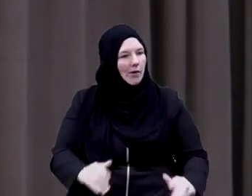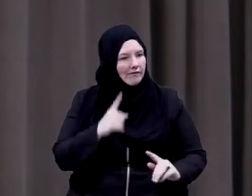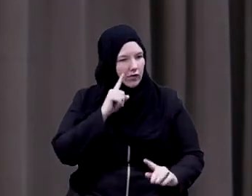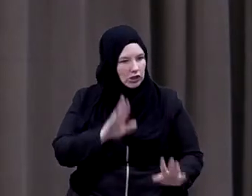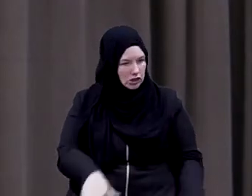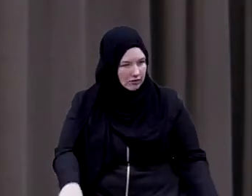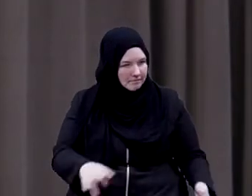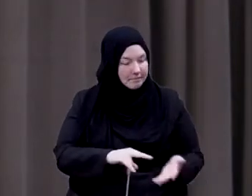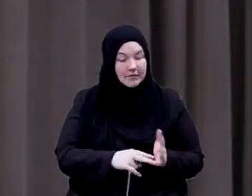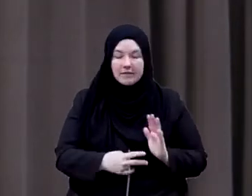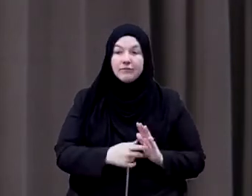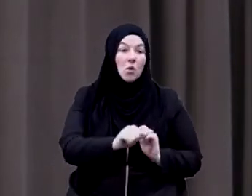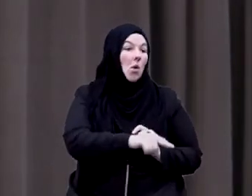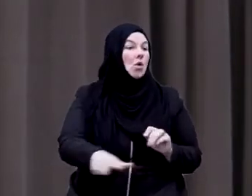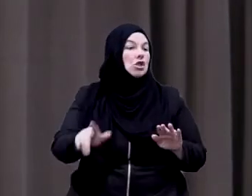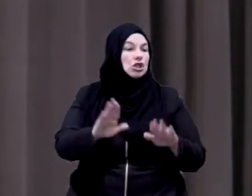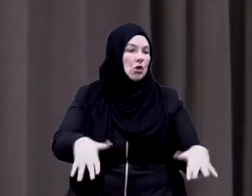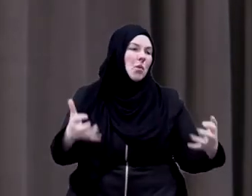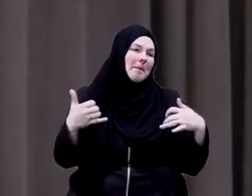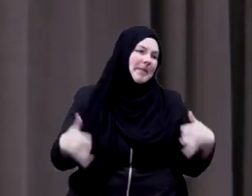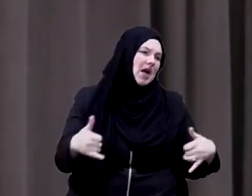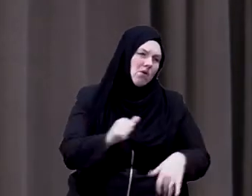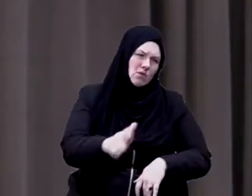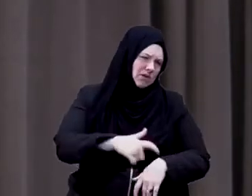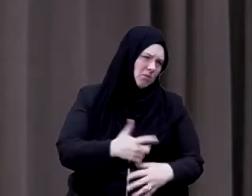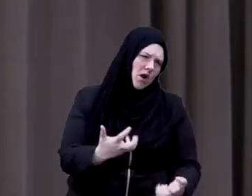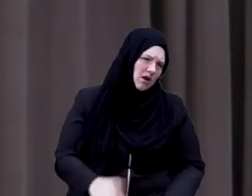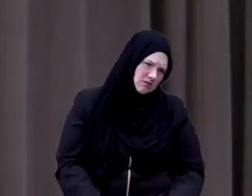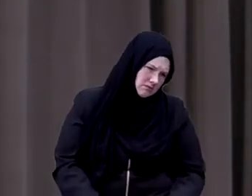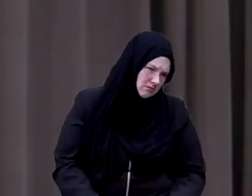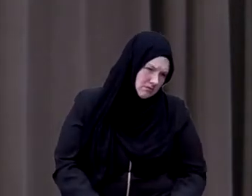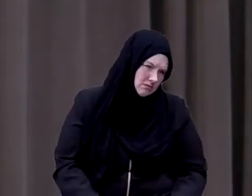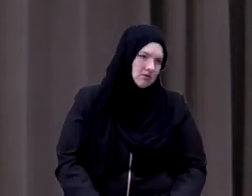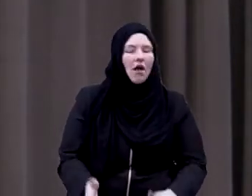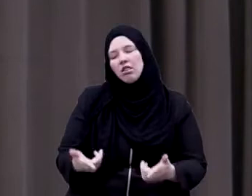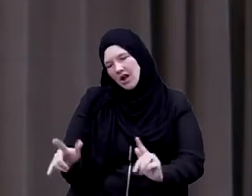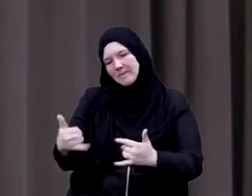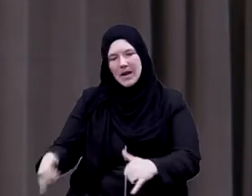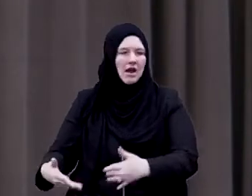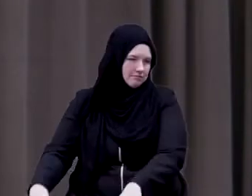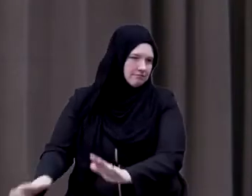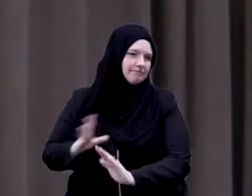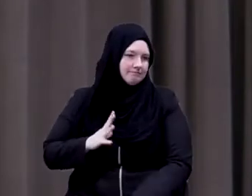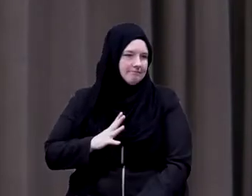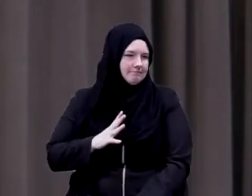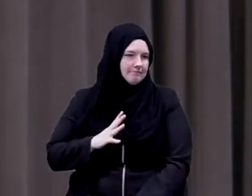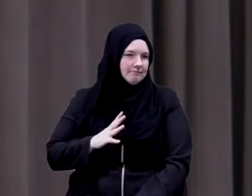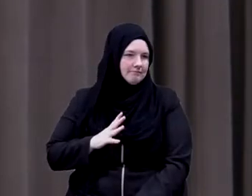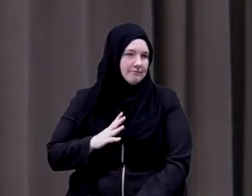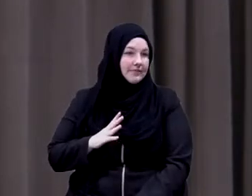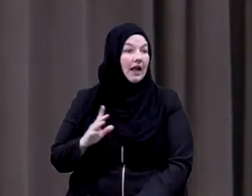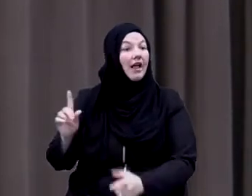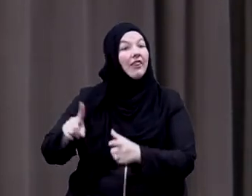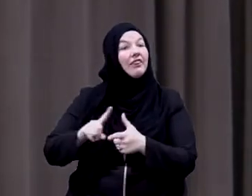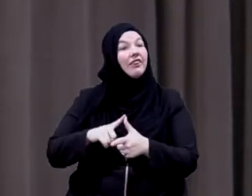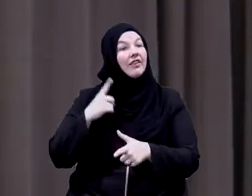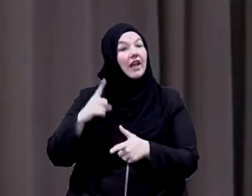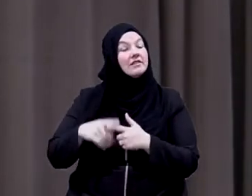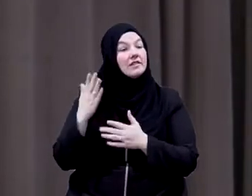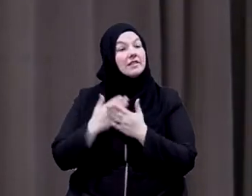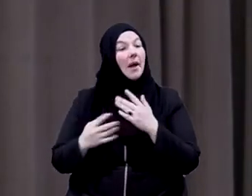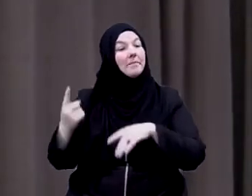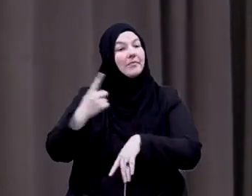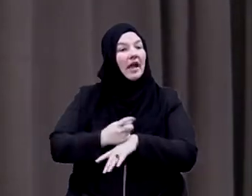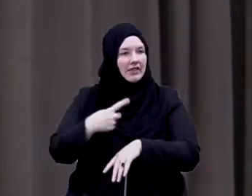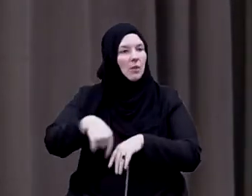children. All of children want to play all the time. So let us give them play. And then one day they will pick